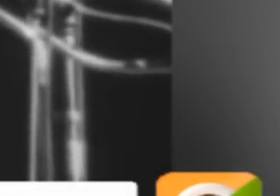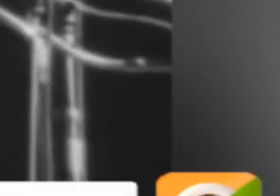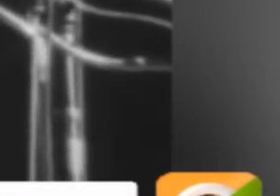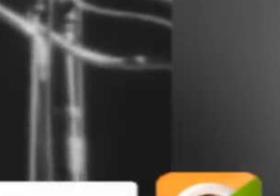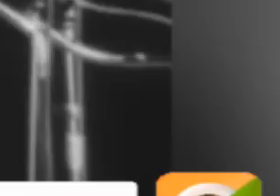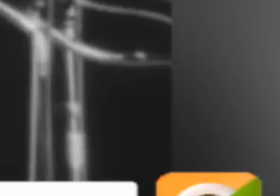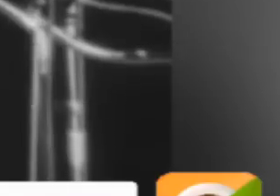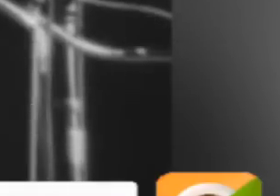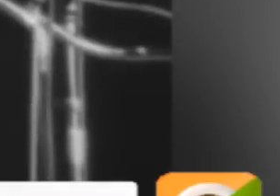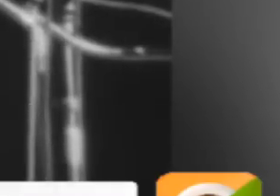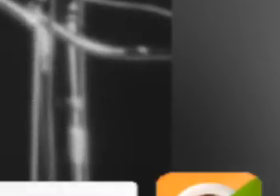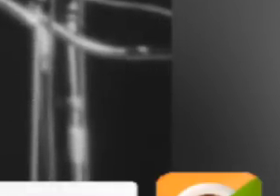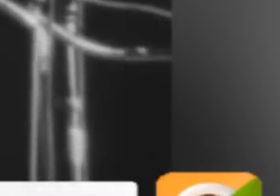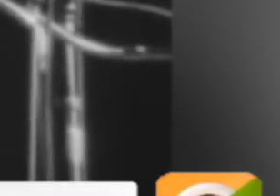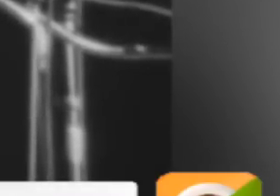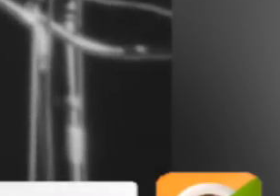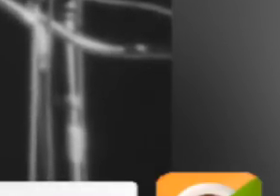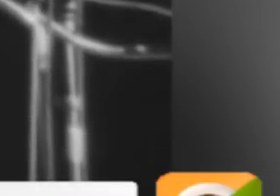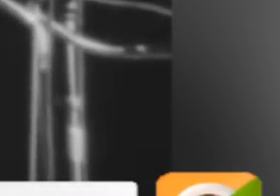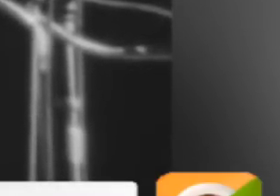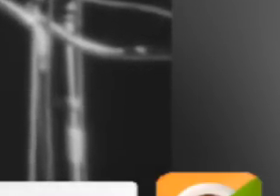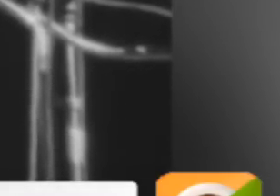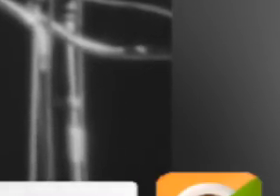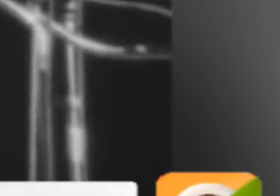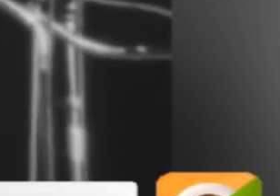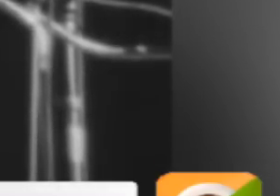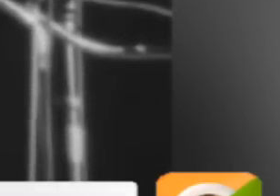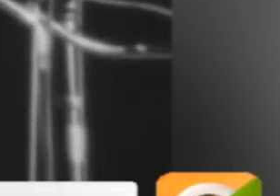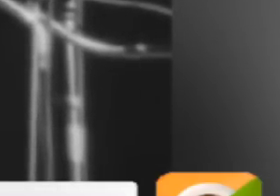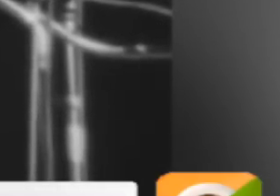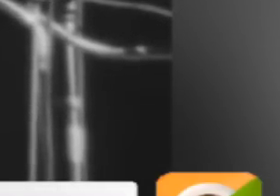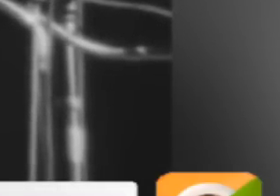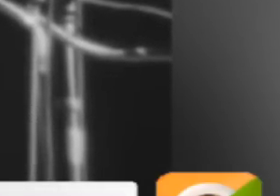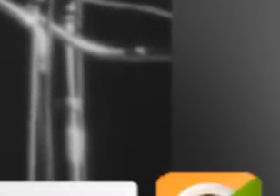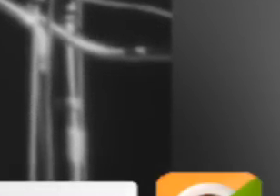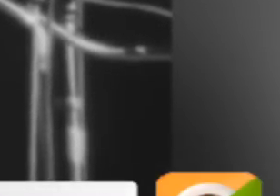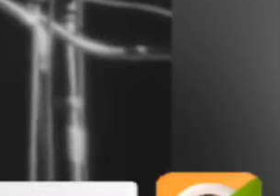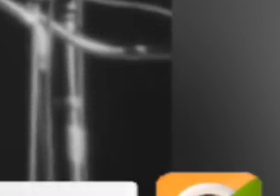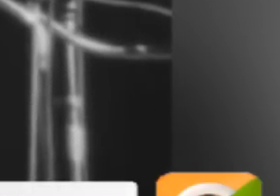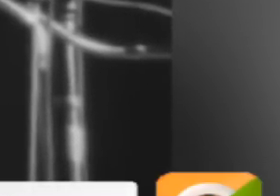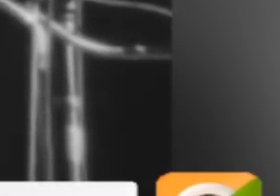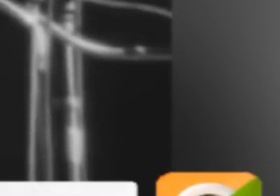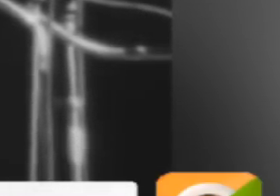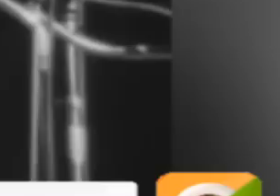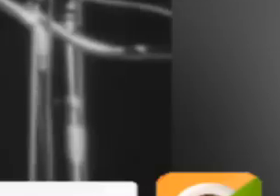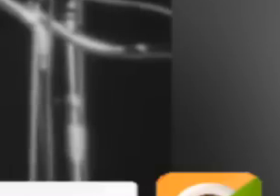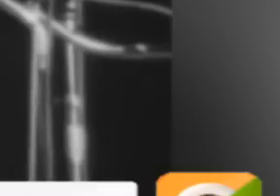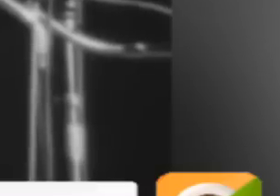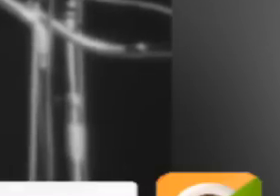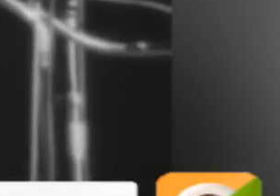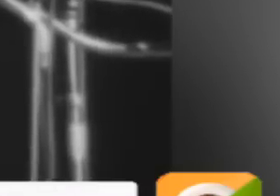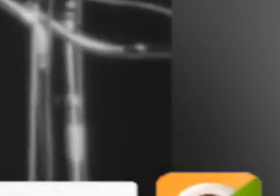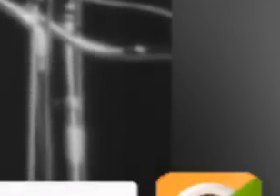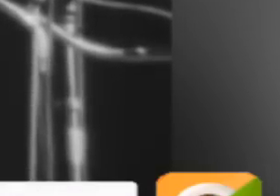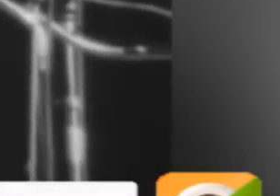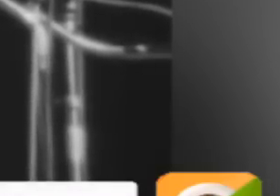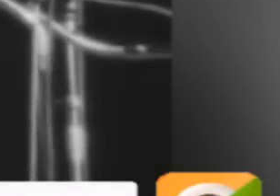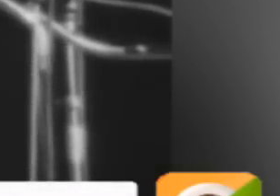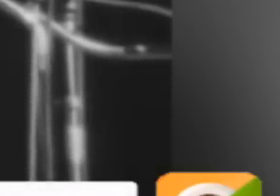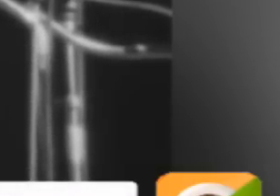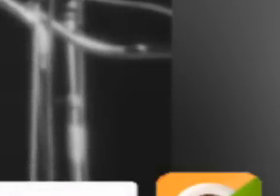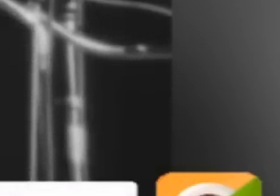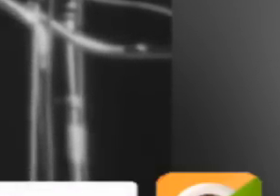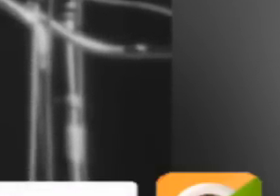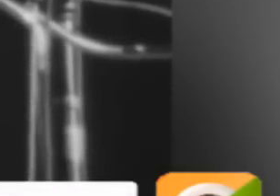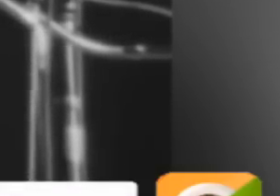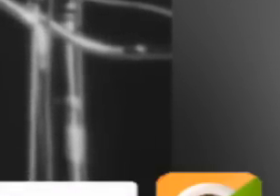For it is only then that we shall know that there is a definite departure from the past,